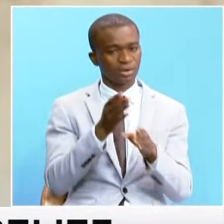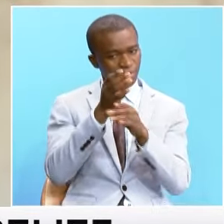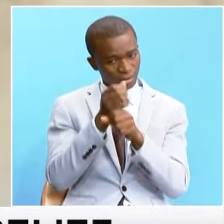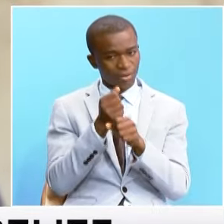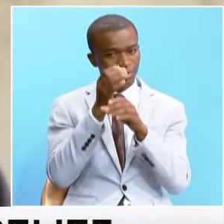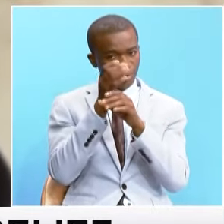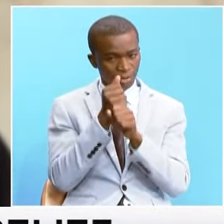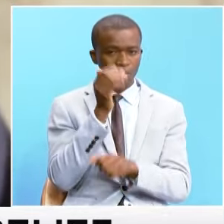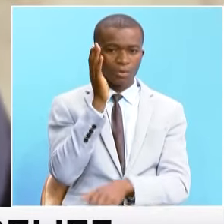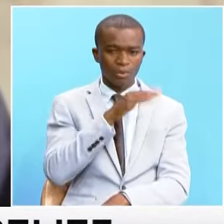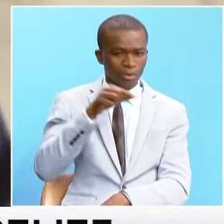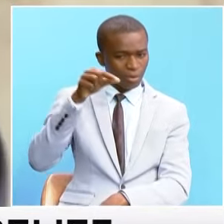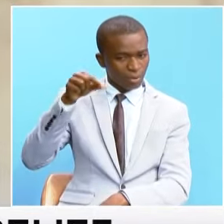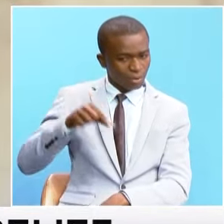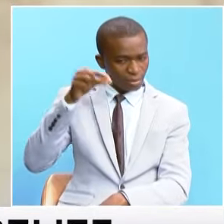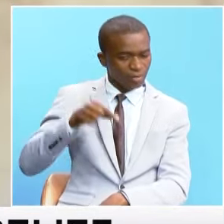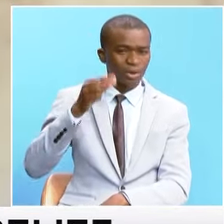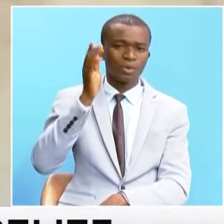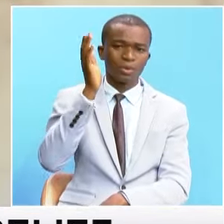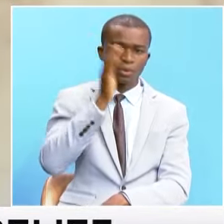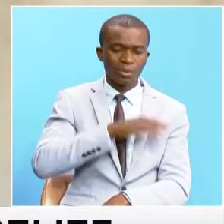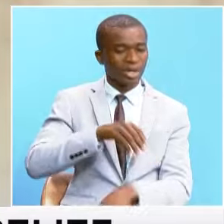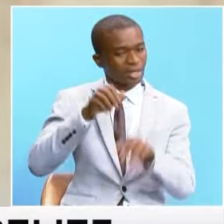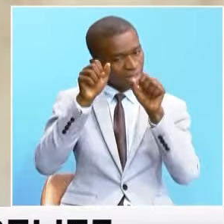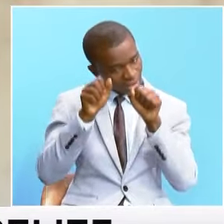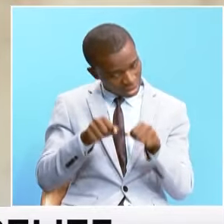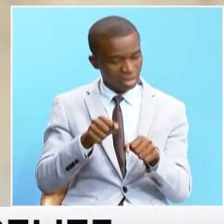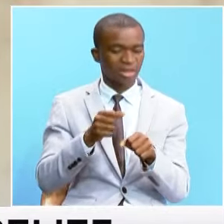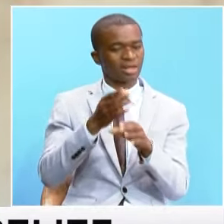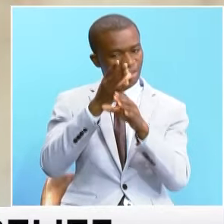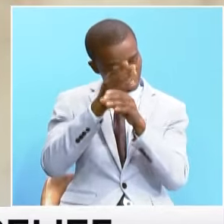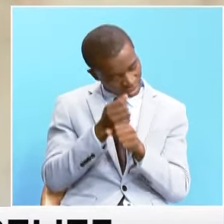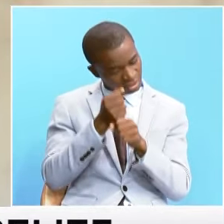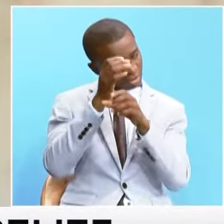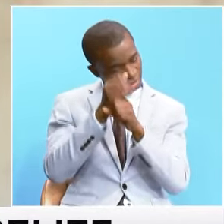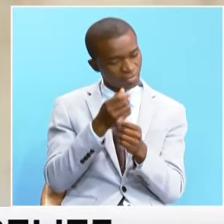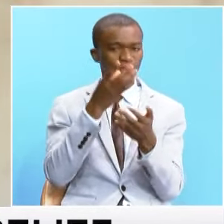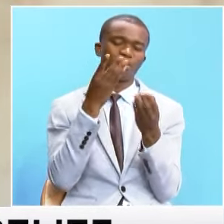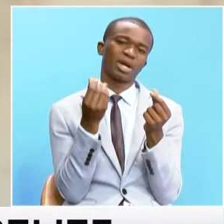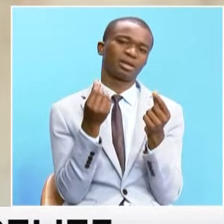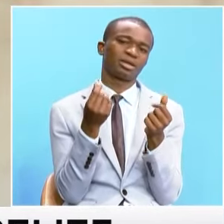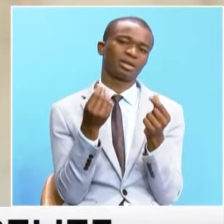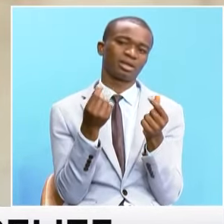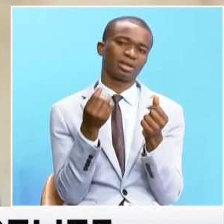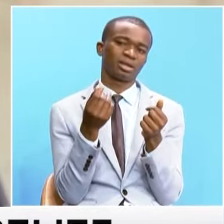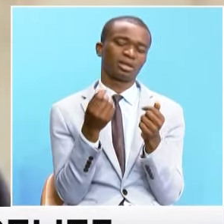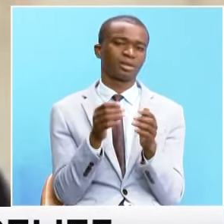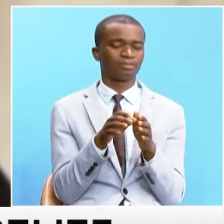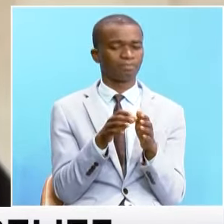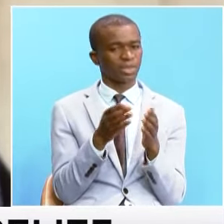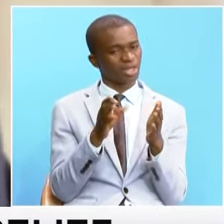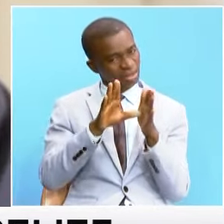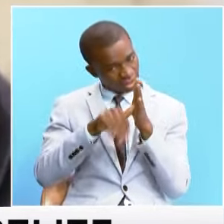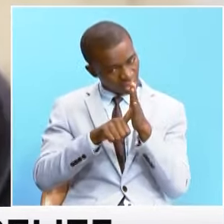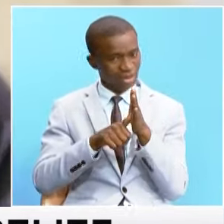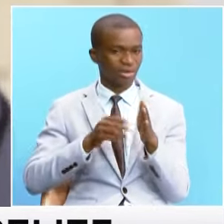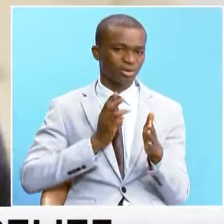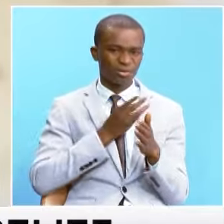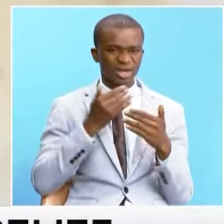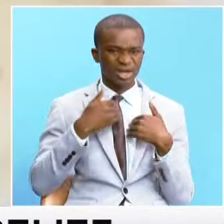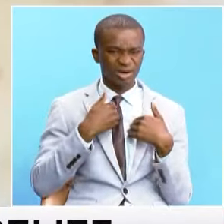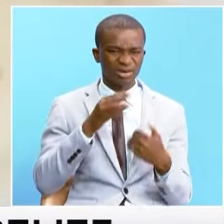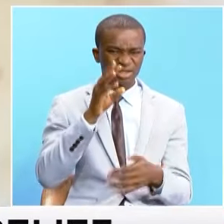Ivagajita qualify kutibabe anzi our program ya social cash transfer. Then alimu itulijisibari